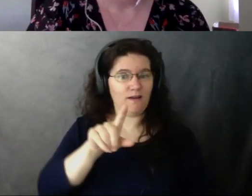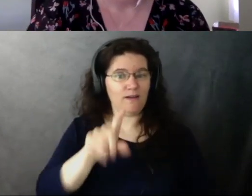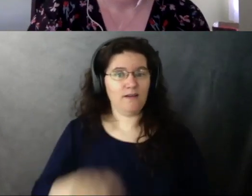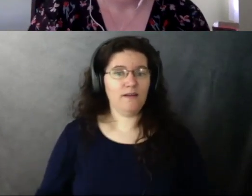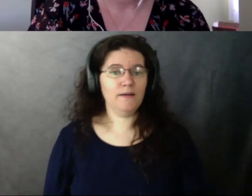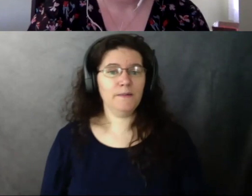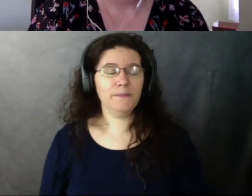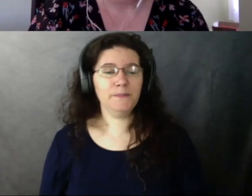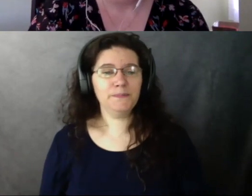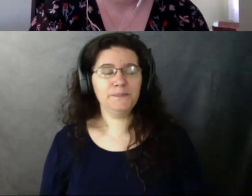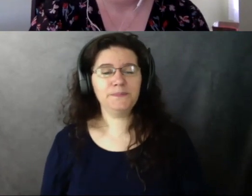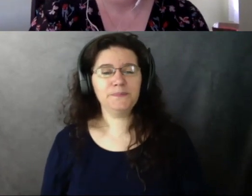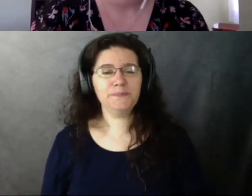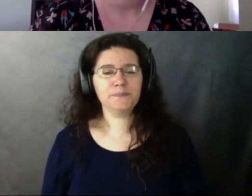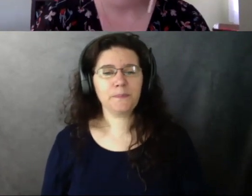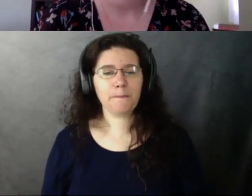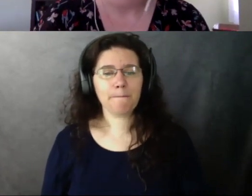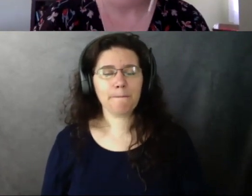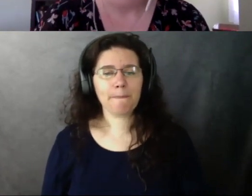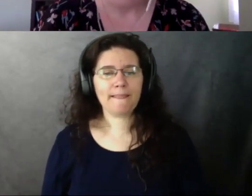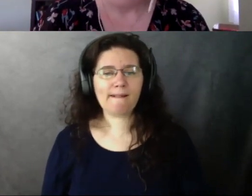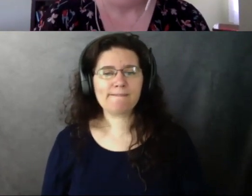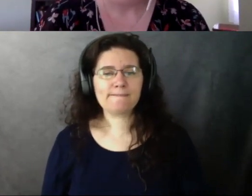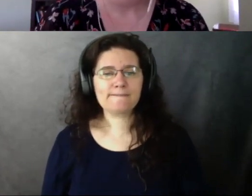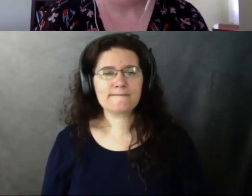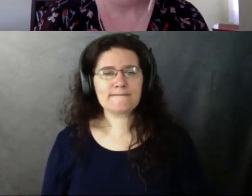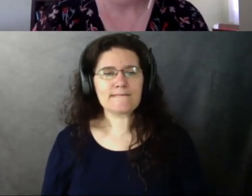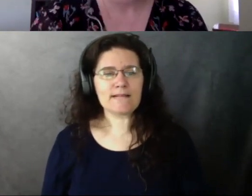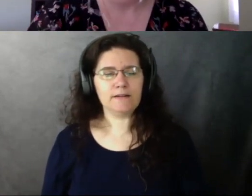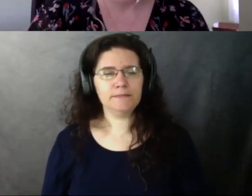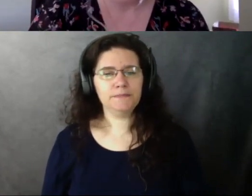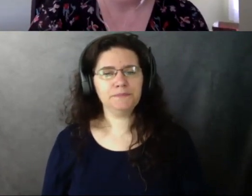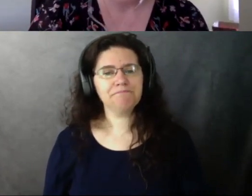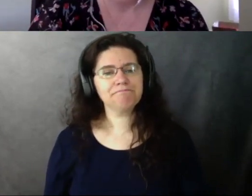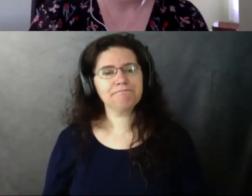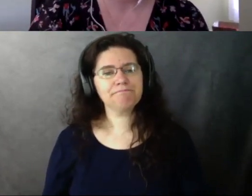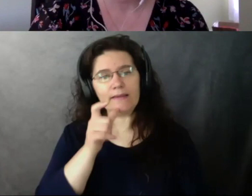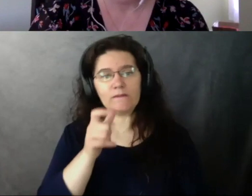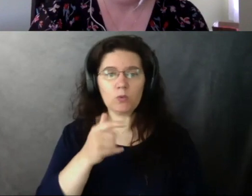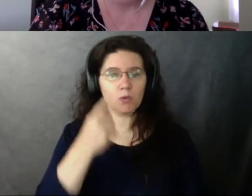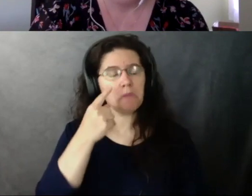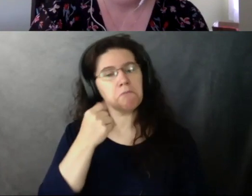please answer this poll if you're planning on leading a project.